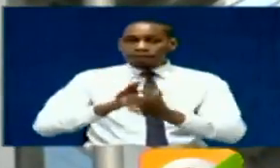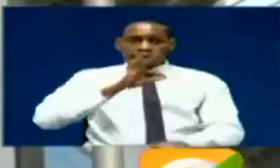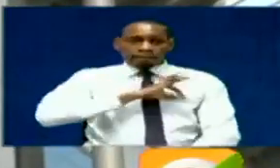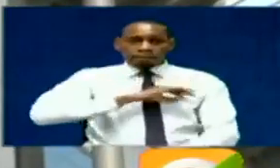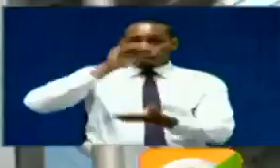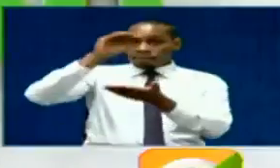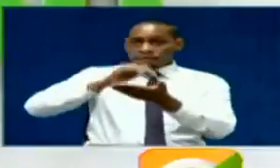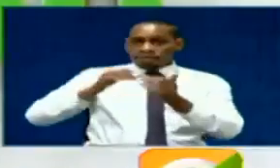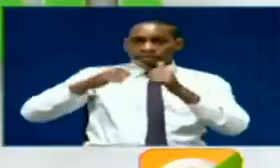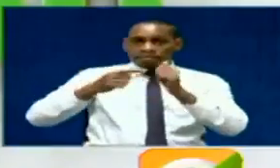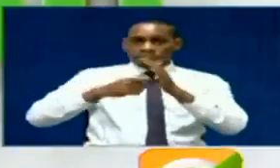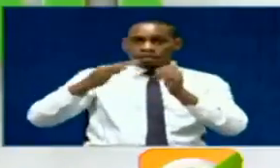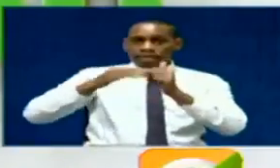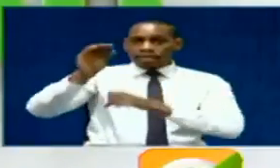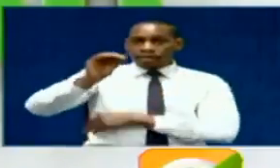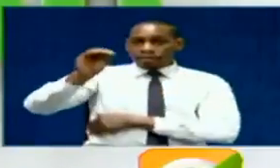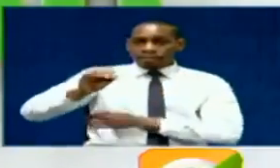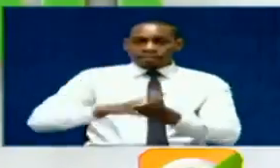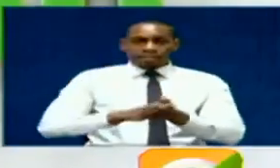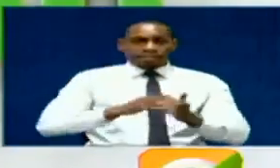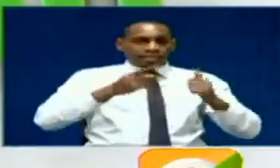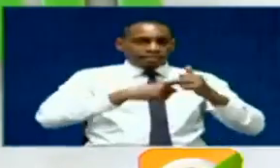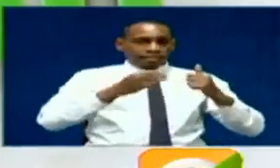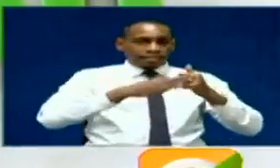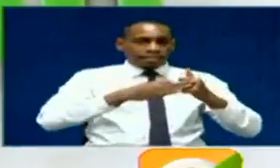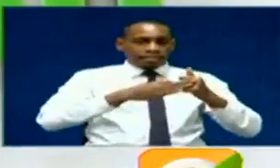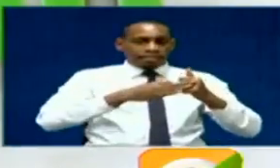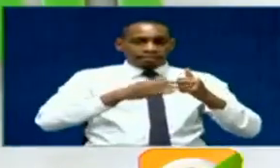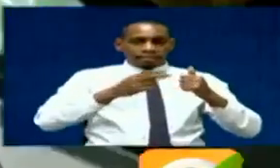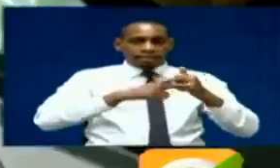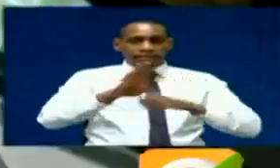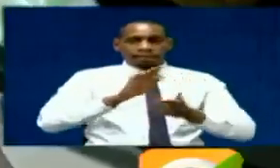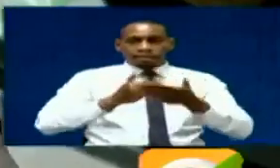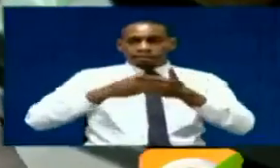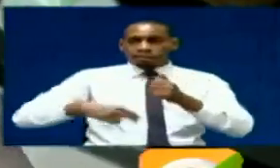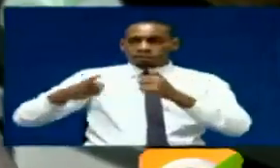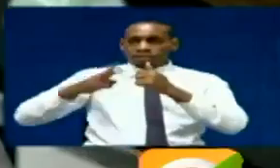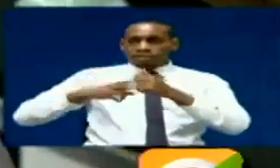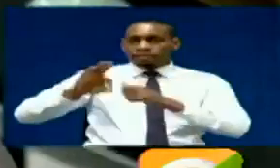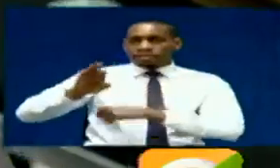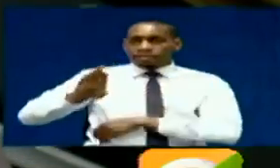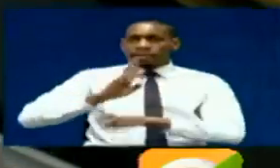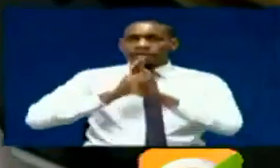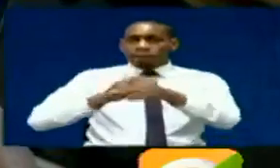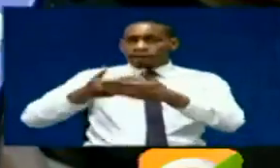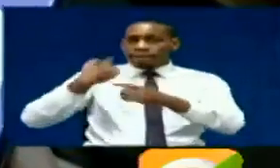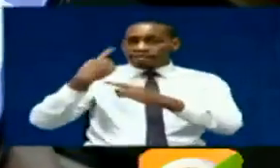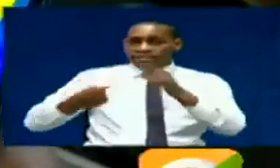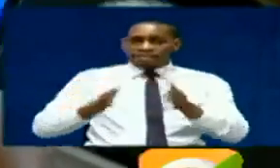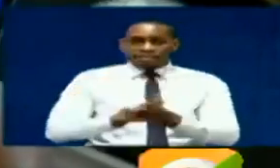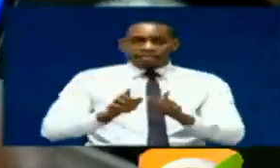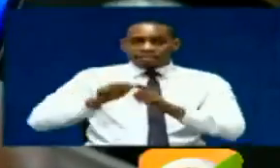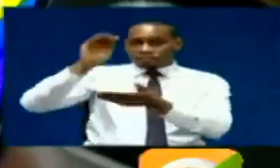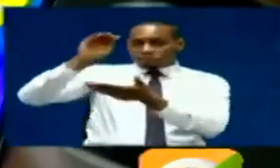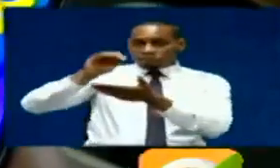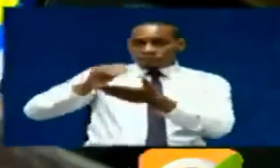profit declined by 6.8% to 68.7 billion shillings from 73.6 billion shillings it posted last year, its first